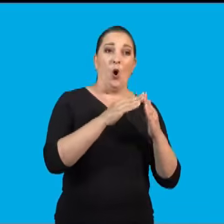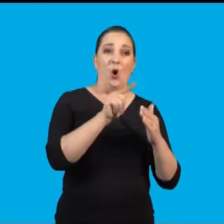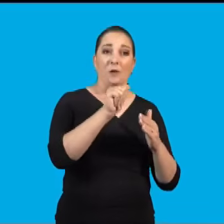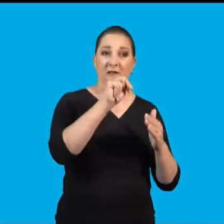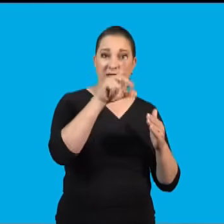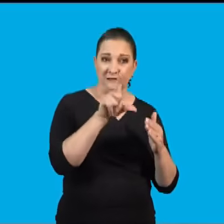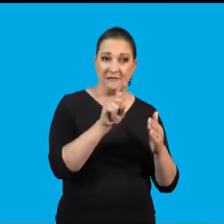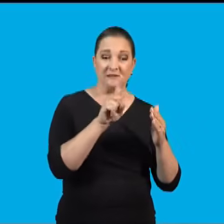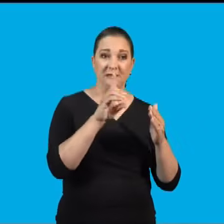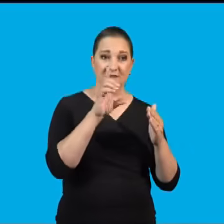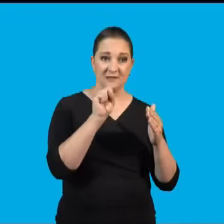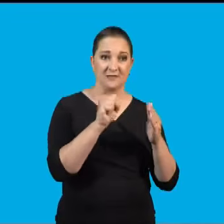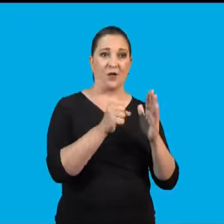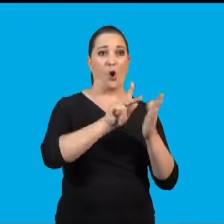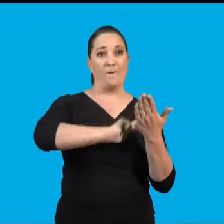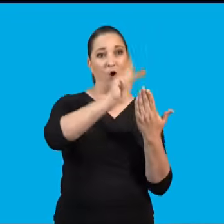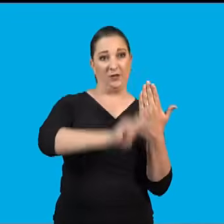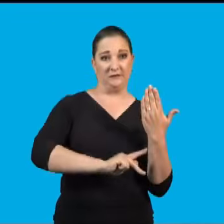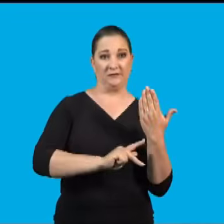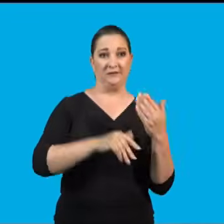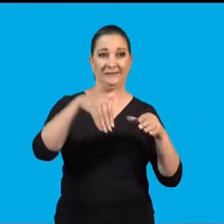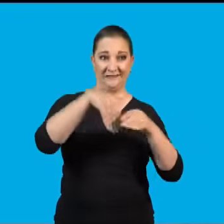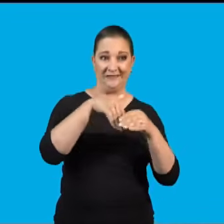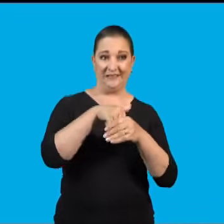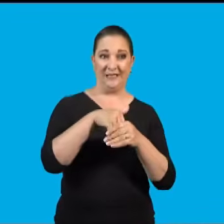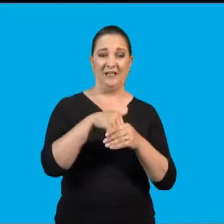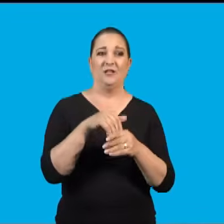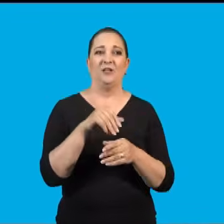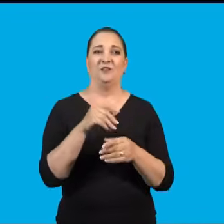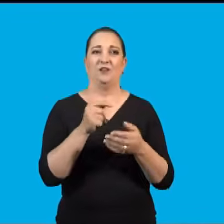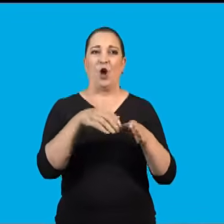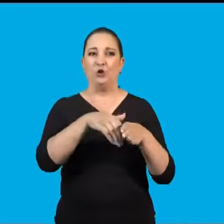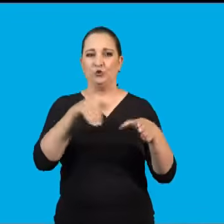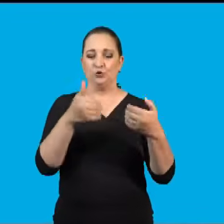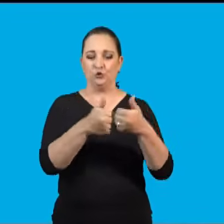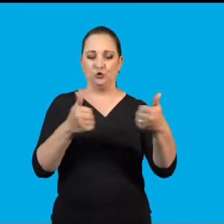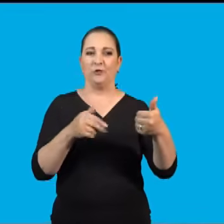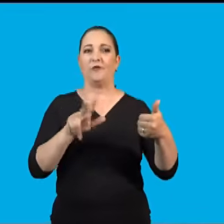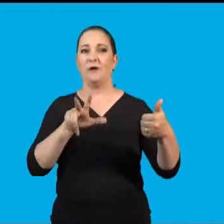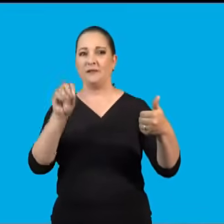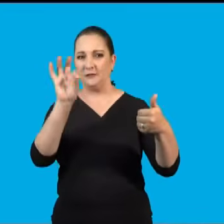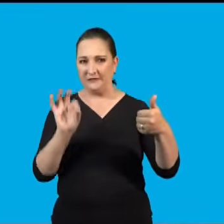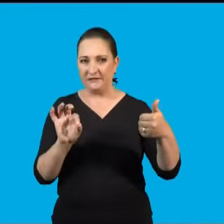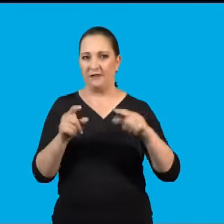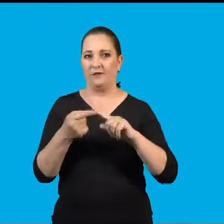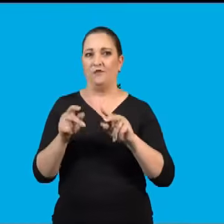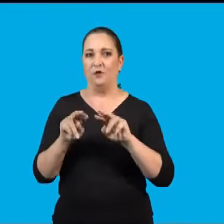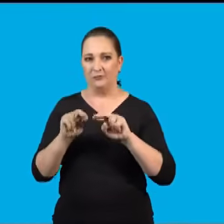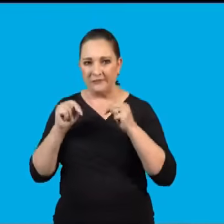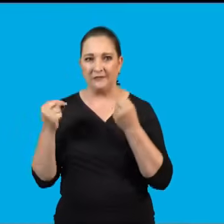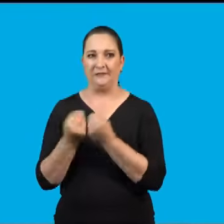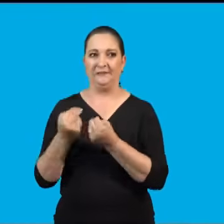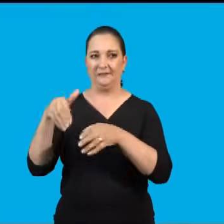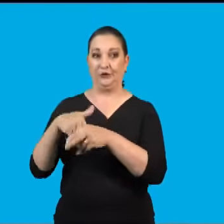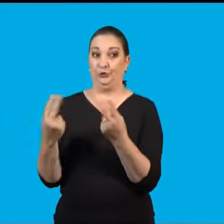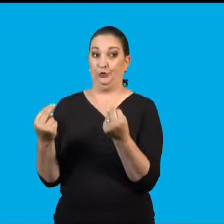of the willful exclusion of 80% of our nation from the new political ideal. Again, look at the mark allocation.